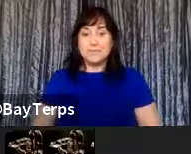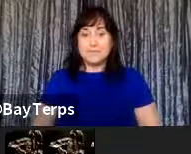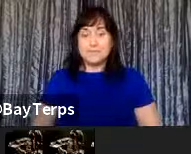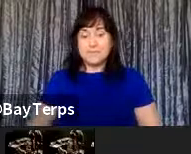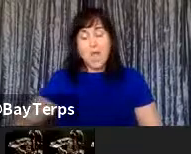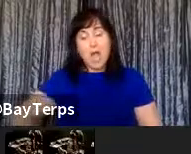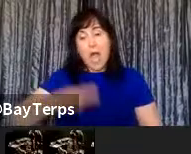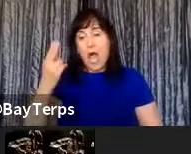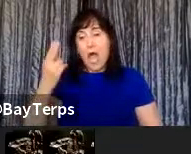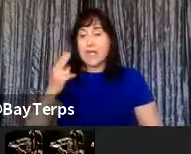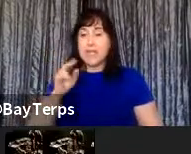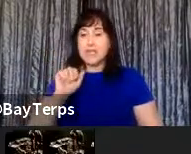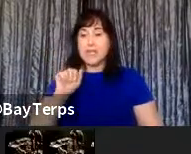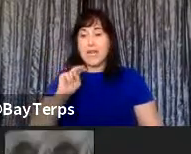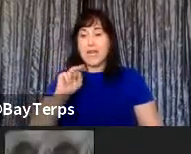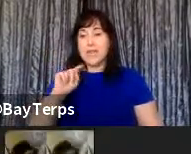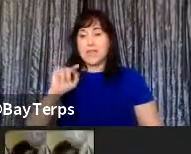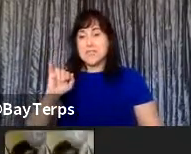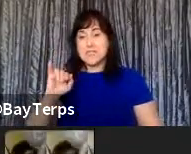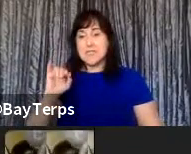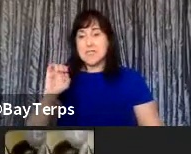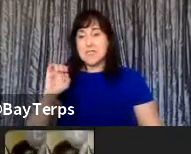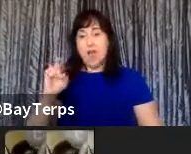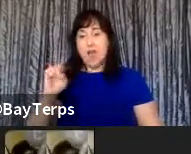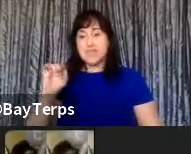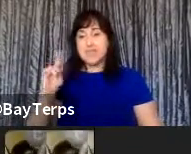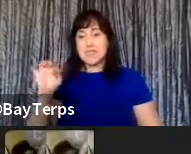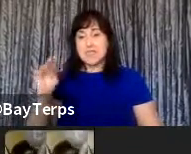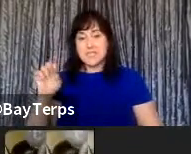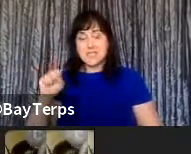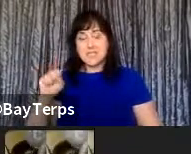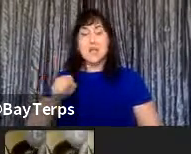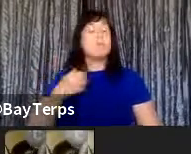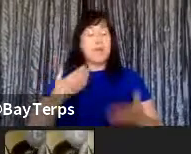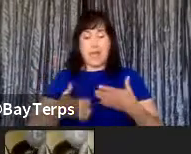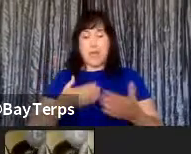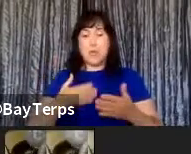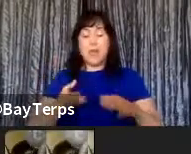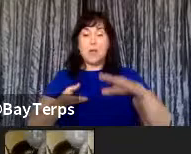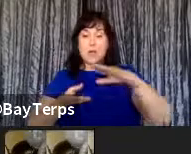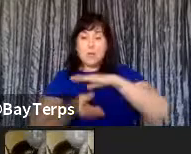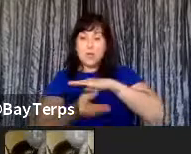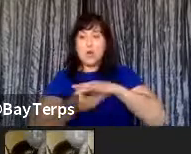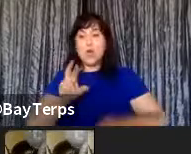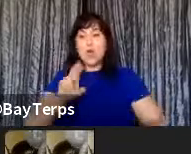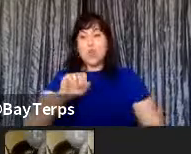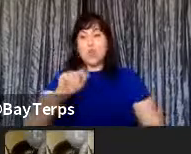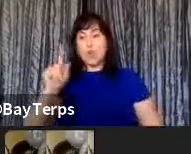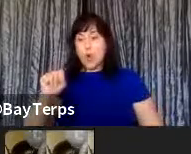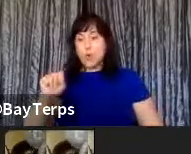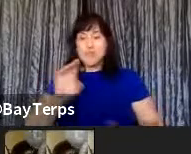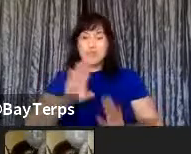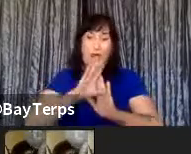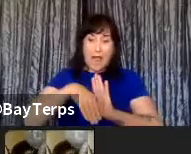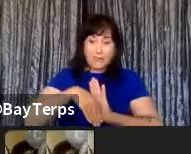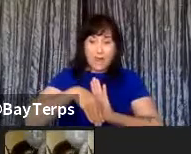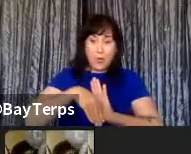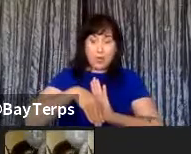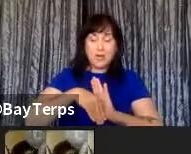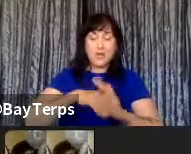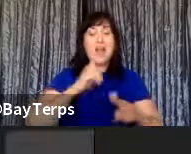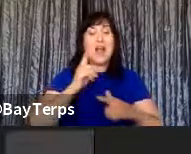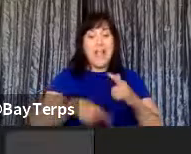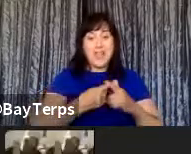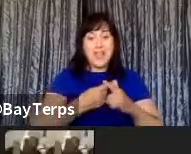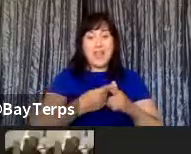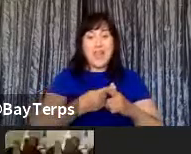antioxidants, okay? We're going to put those beans into a roaster. They're going to roast for about half an hour. And eventually we'll take the nibs out.